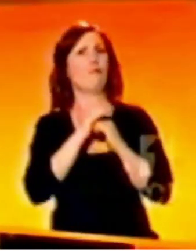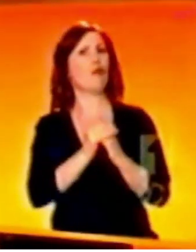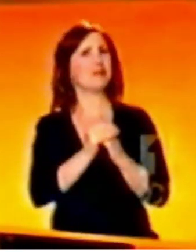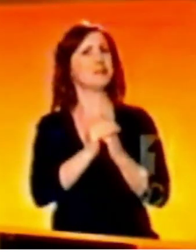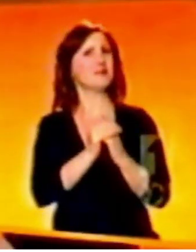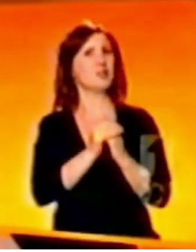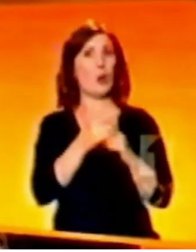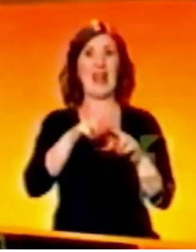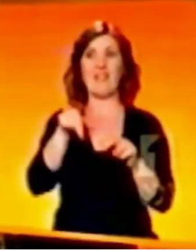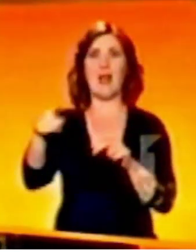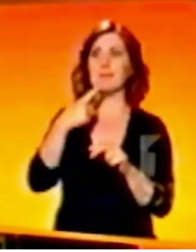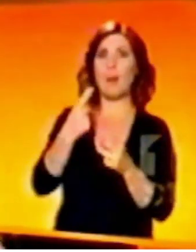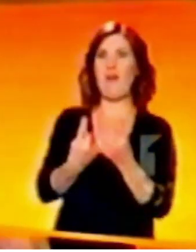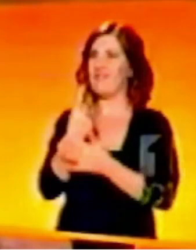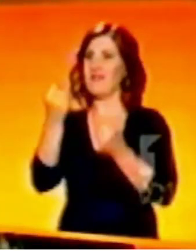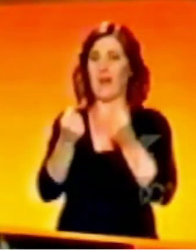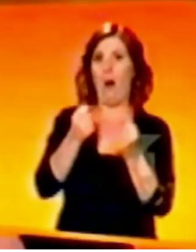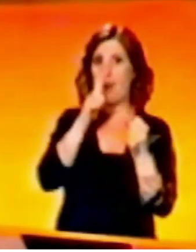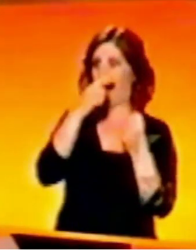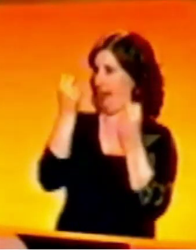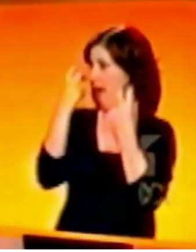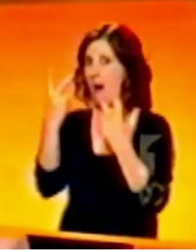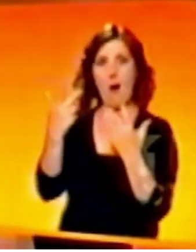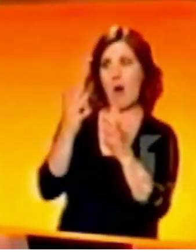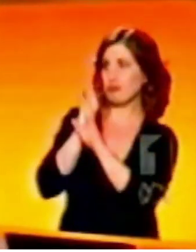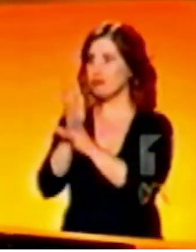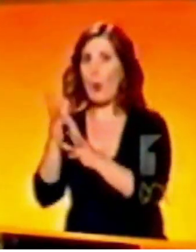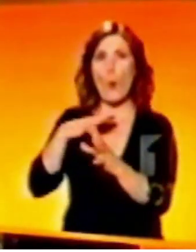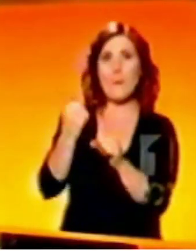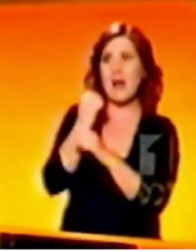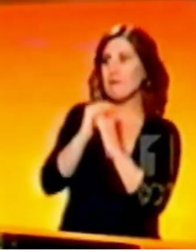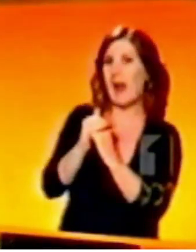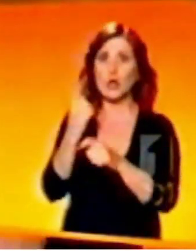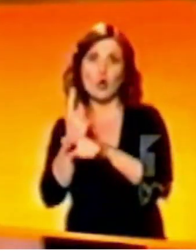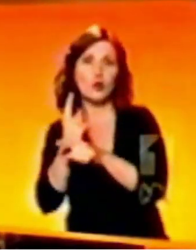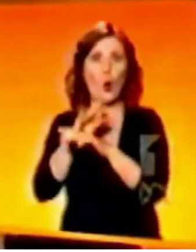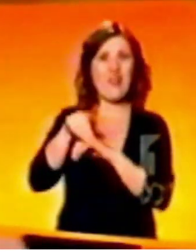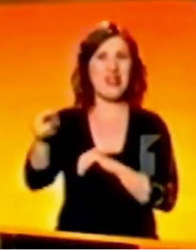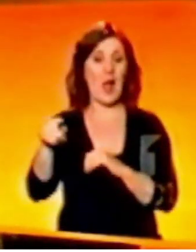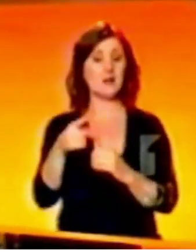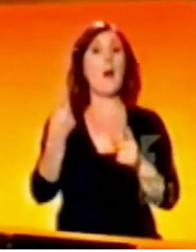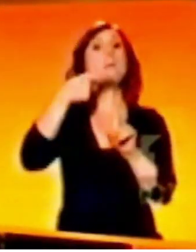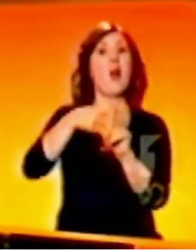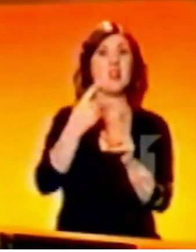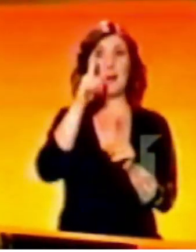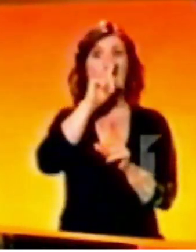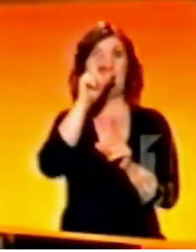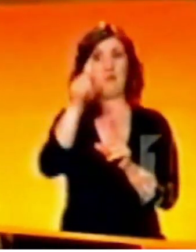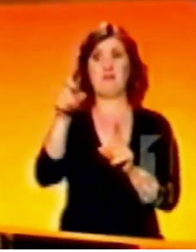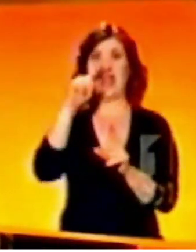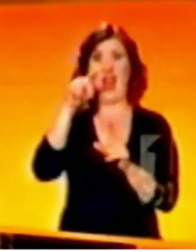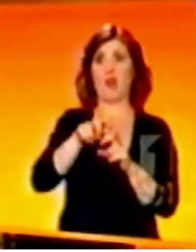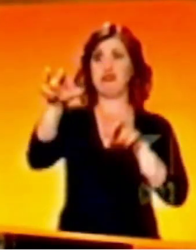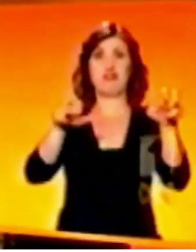it attracts people and it becomes a talking point and to top it off, makes the person more mobile, then I think it's a